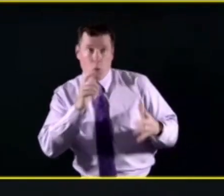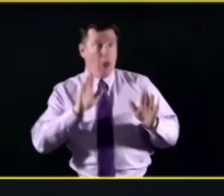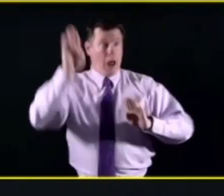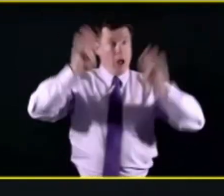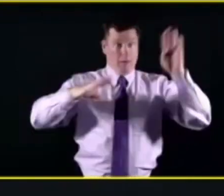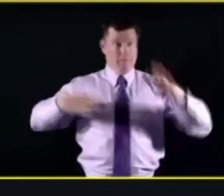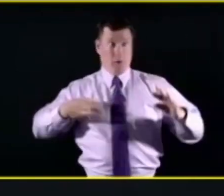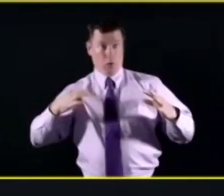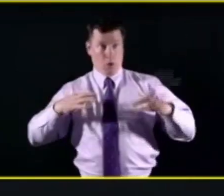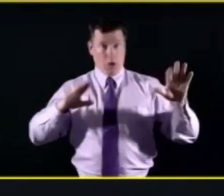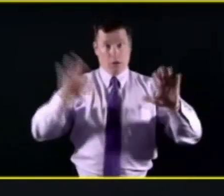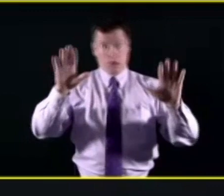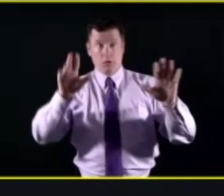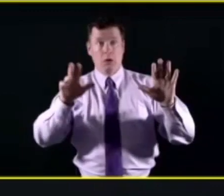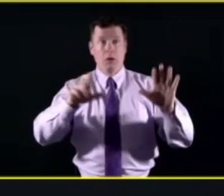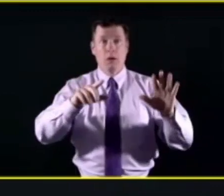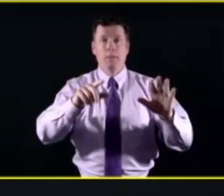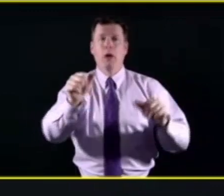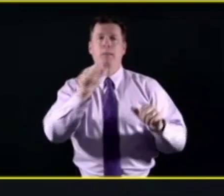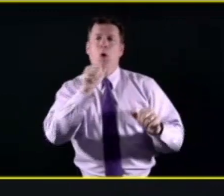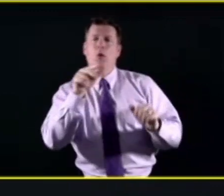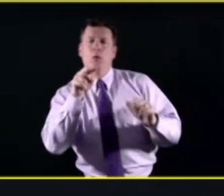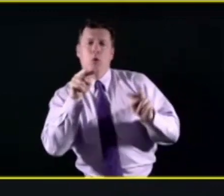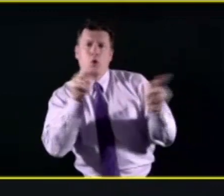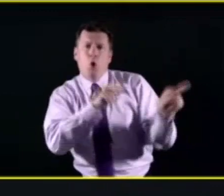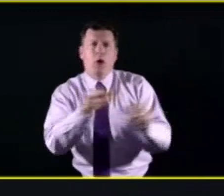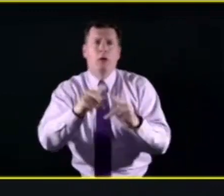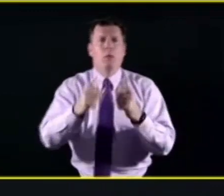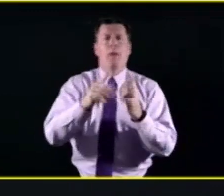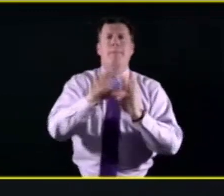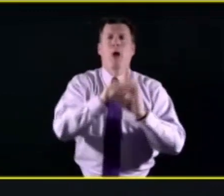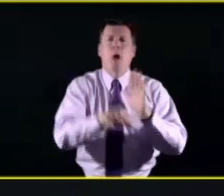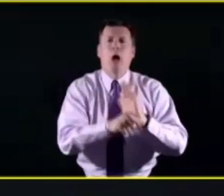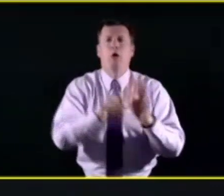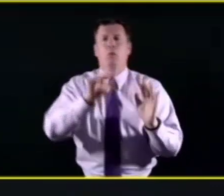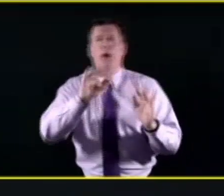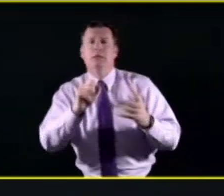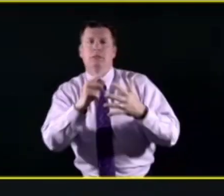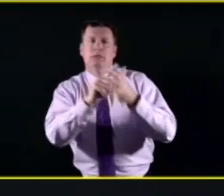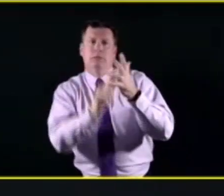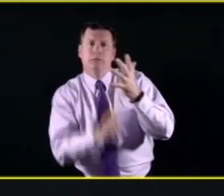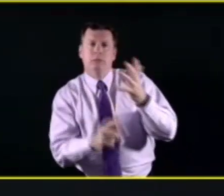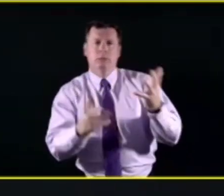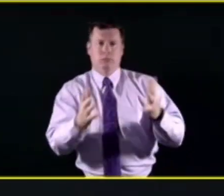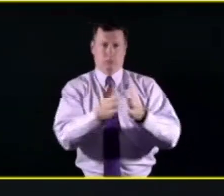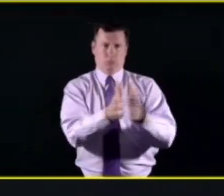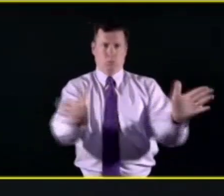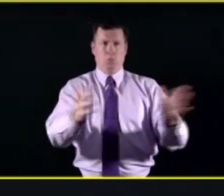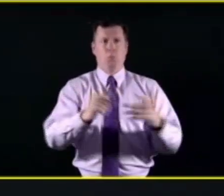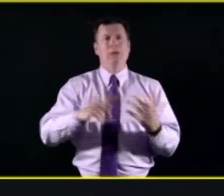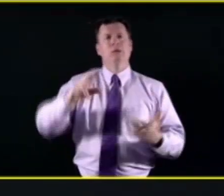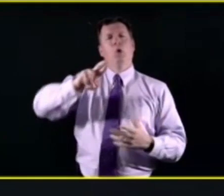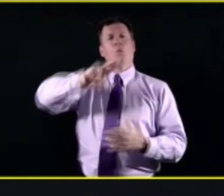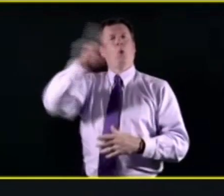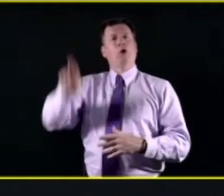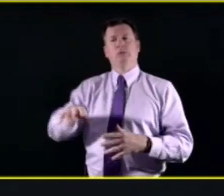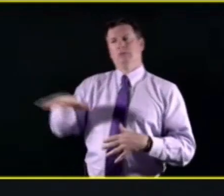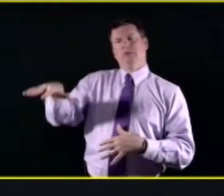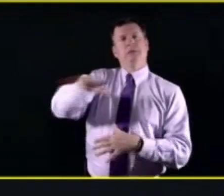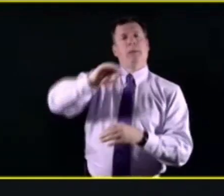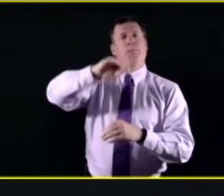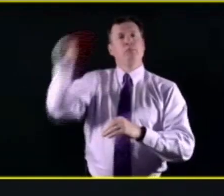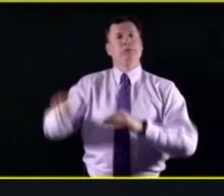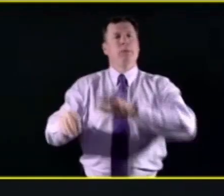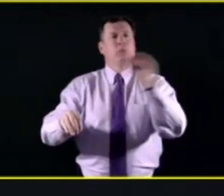representative population here in Rochester. If we feel like we're not reaching communities, we'll look to our community leaders,